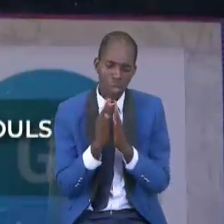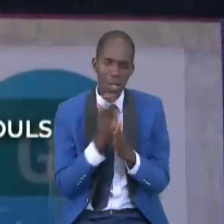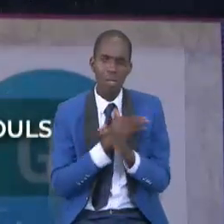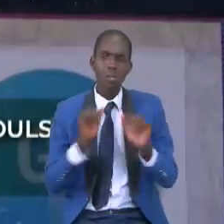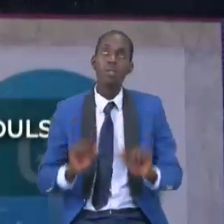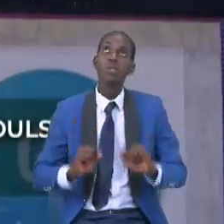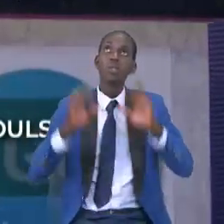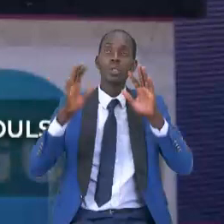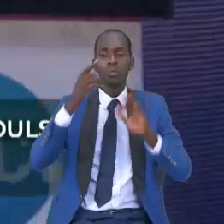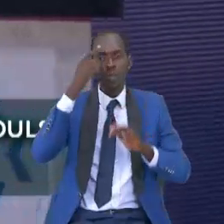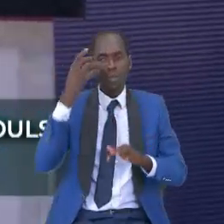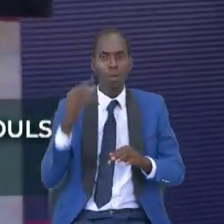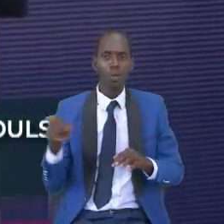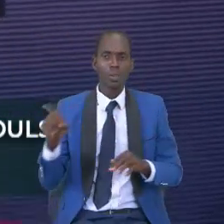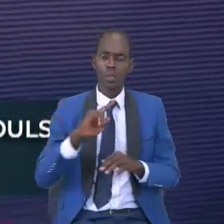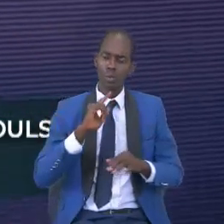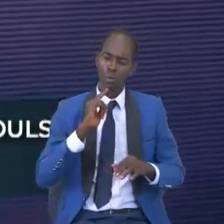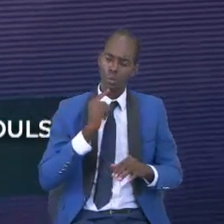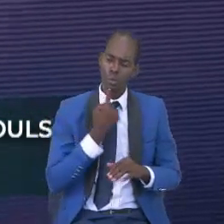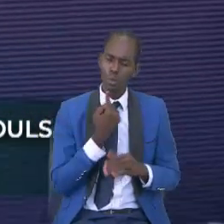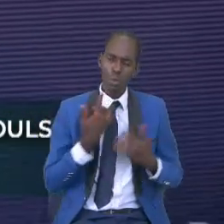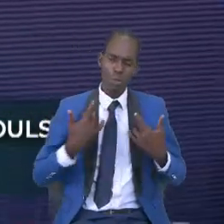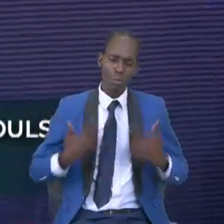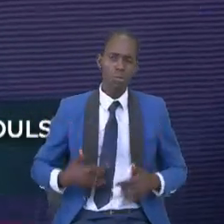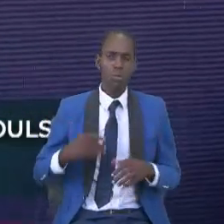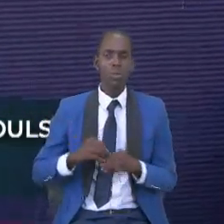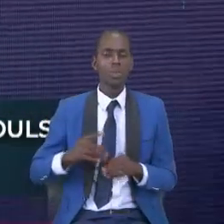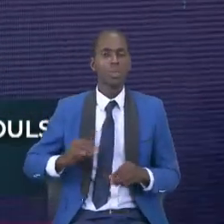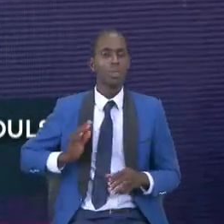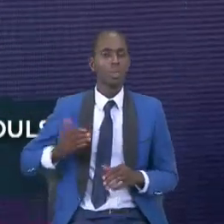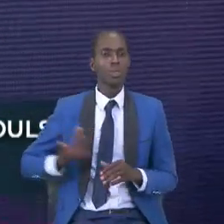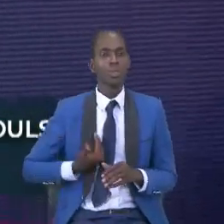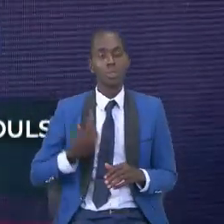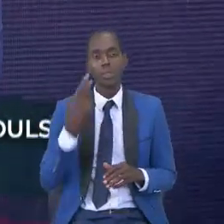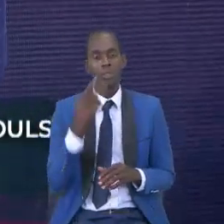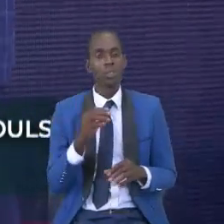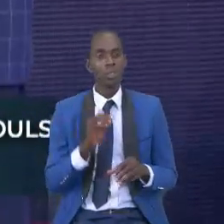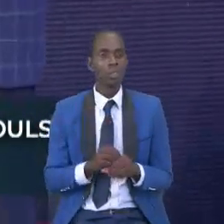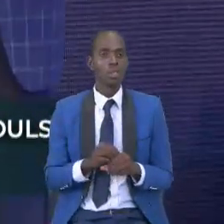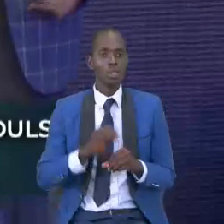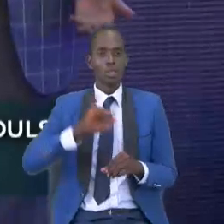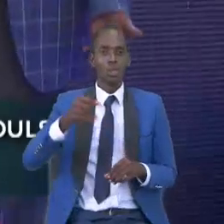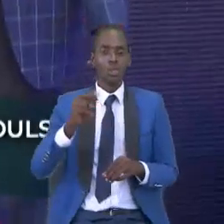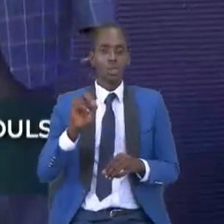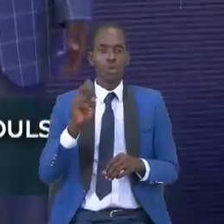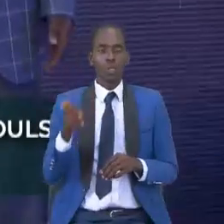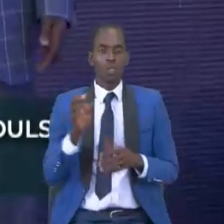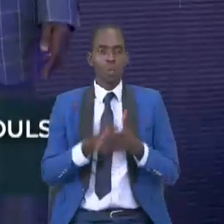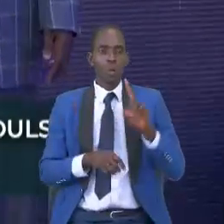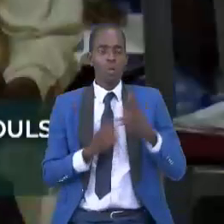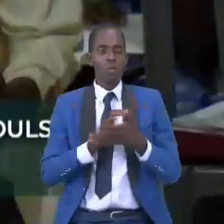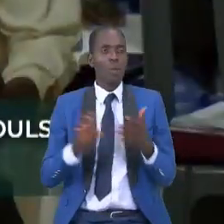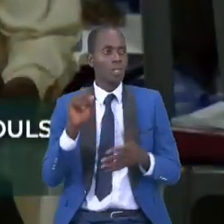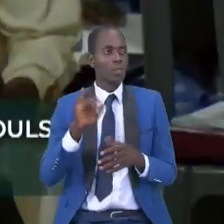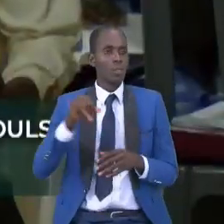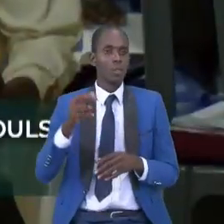their souls. We're looking at chapter 1, Jonah chapter 1, and we're reading from verse 11. In verse 11, then said they